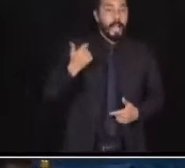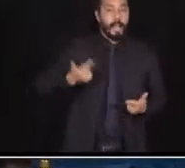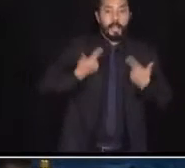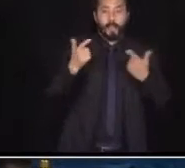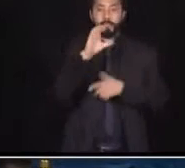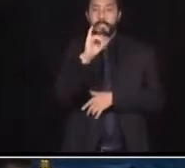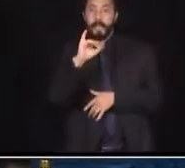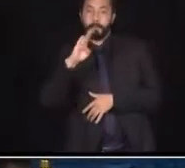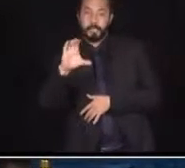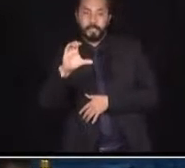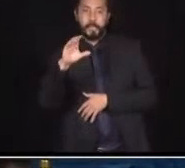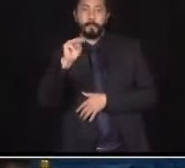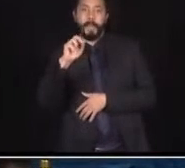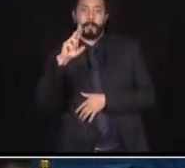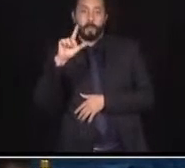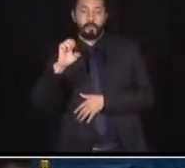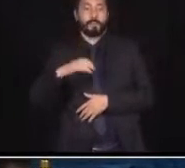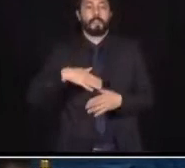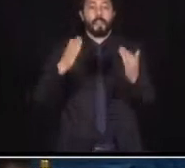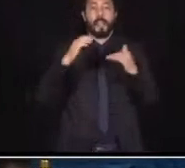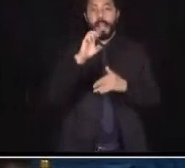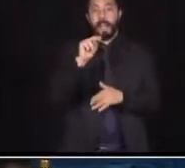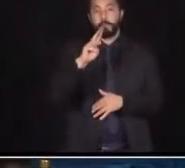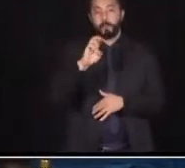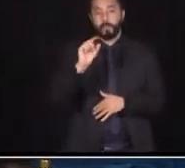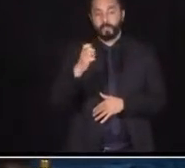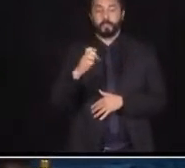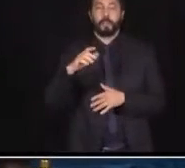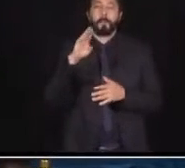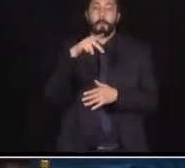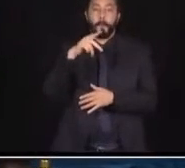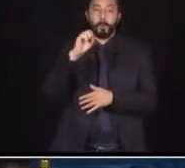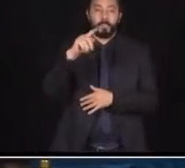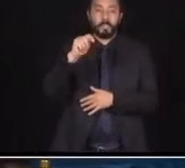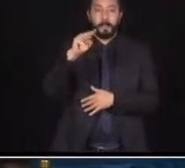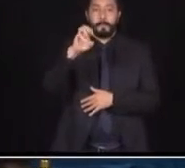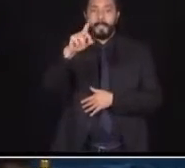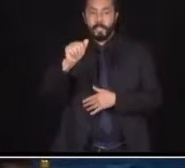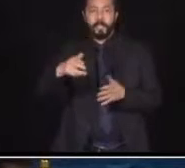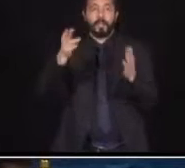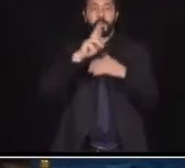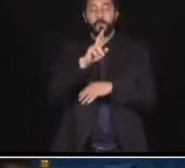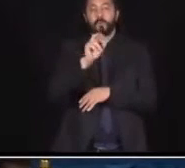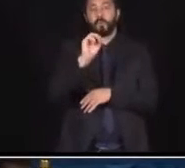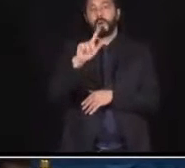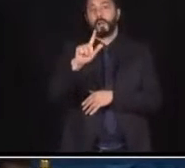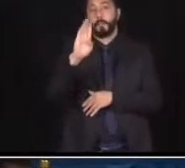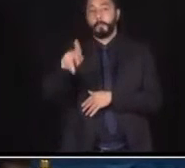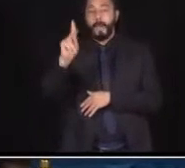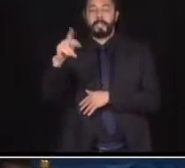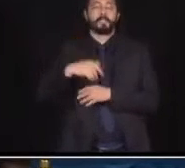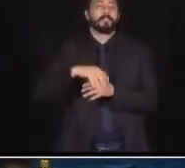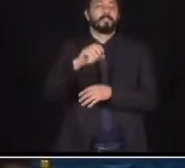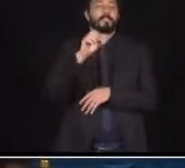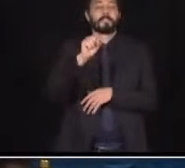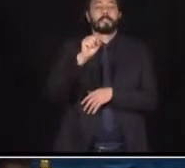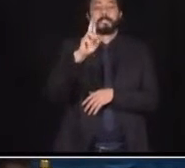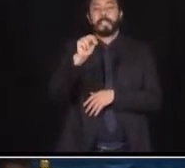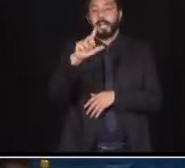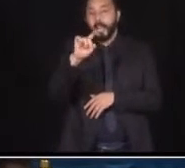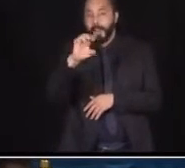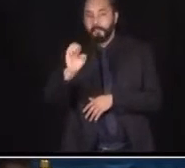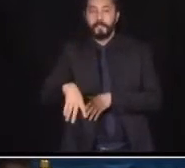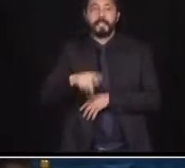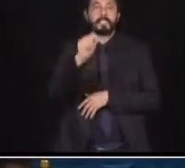CIBC Manulife, Enbridge, Postmedia, Royal Bank, Scotiabank, Sun Life, TD Bank,